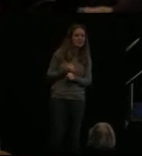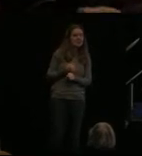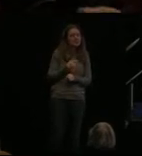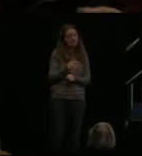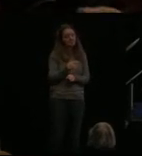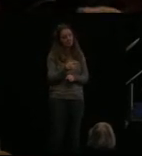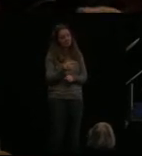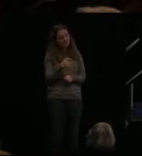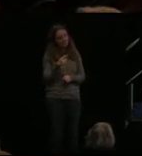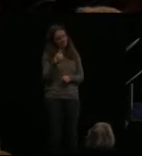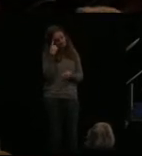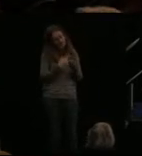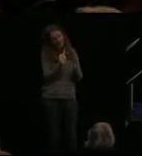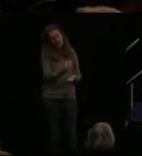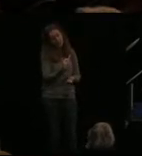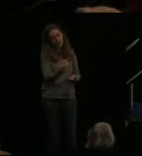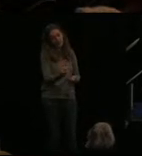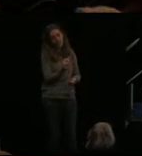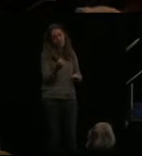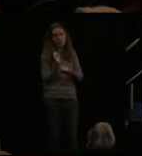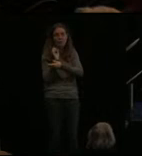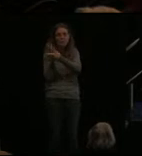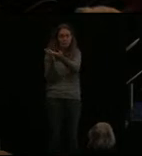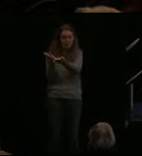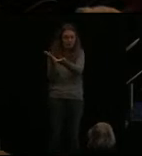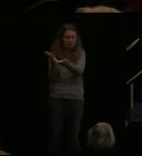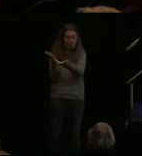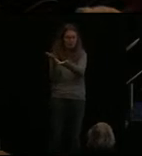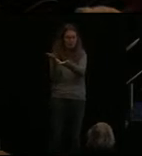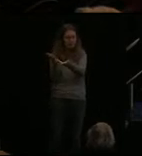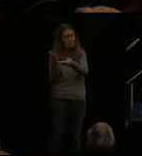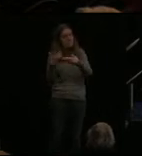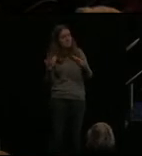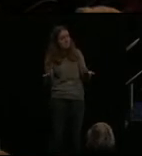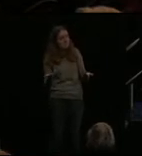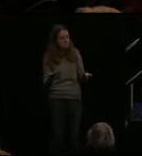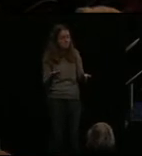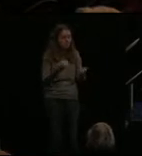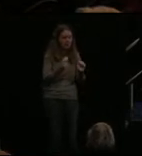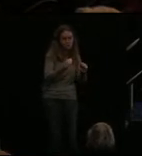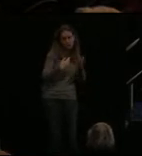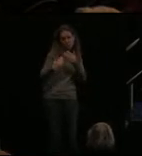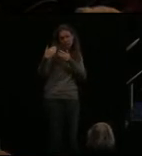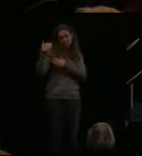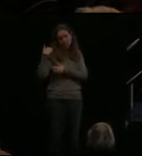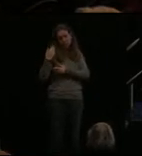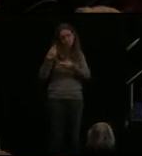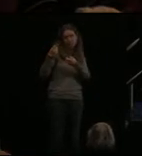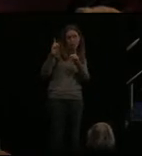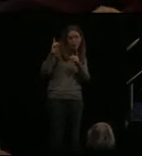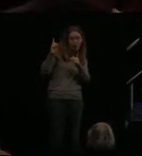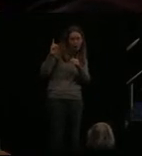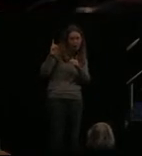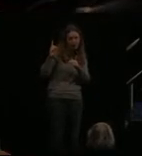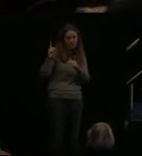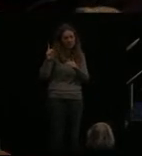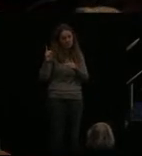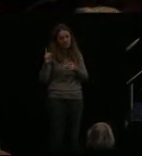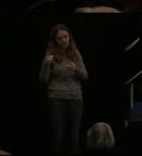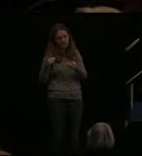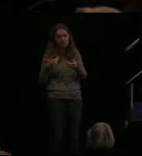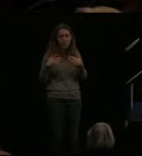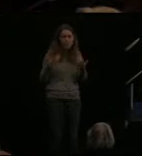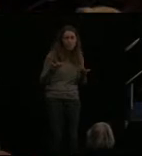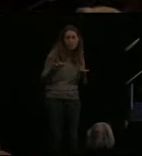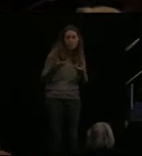then choose for yourself this day whom you will serve, whether the gods of your ancestors served beyond the Euphrates